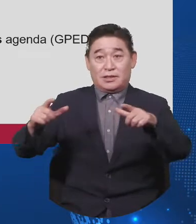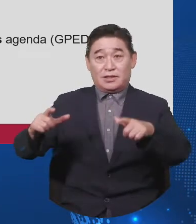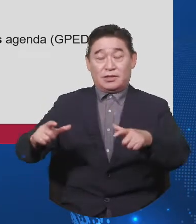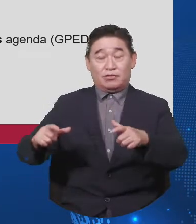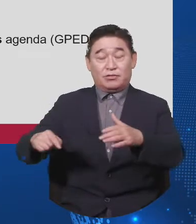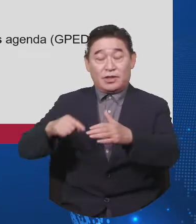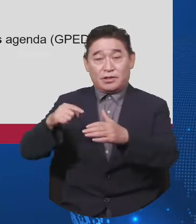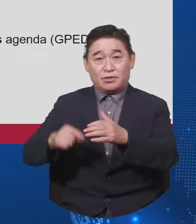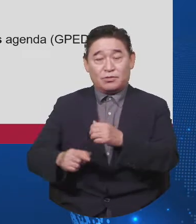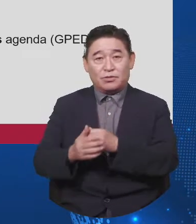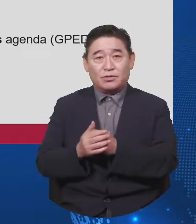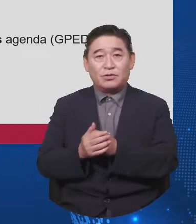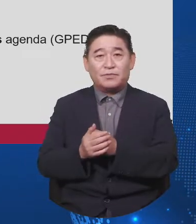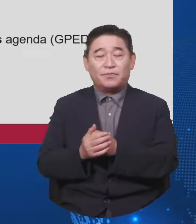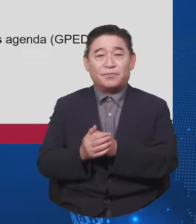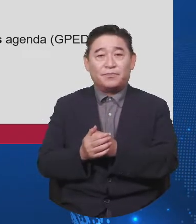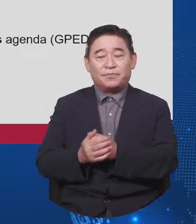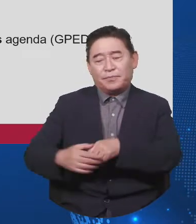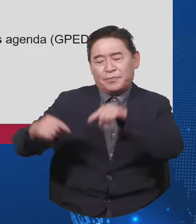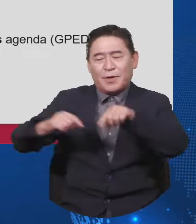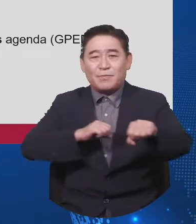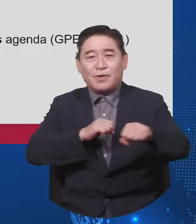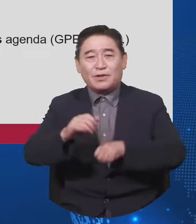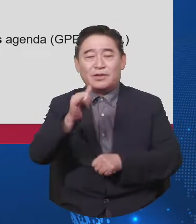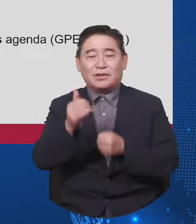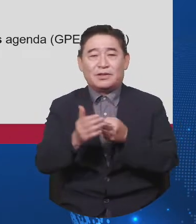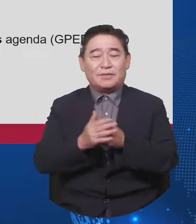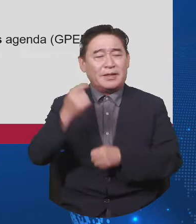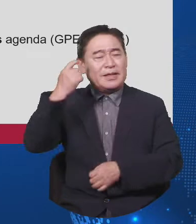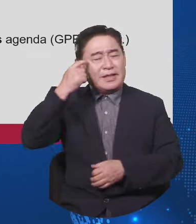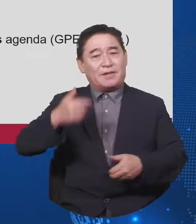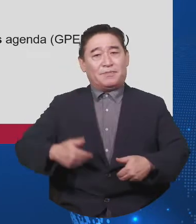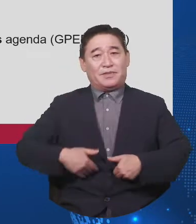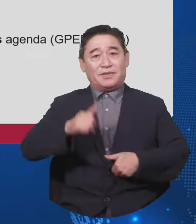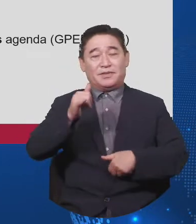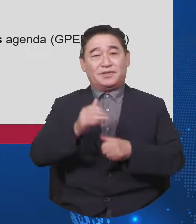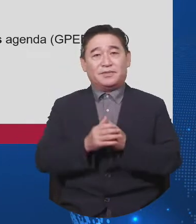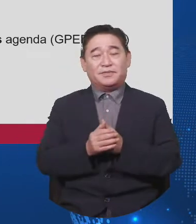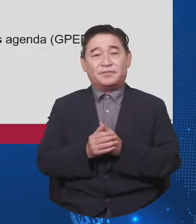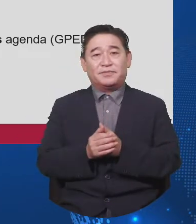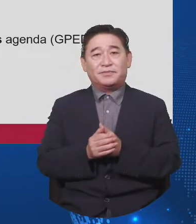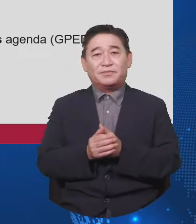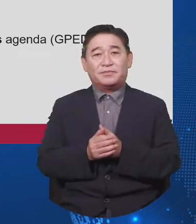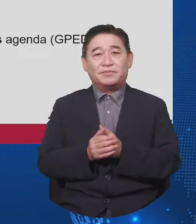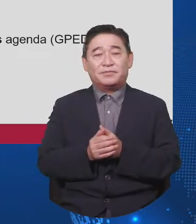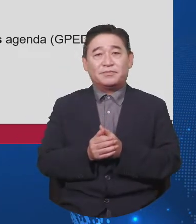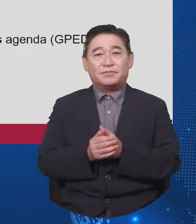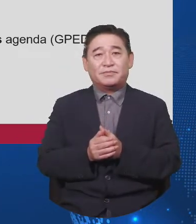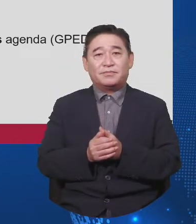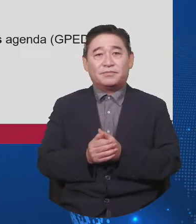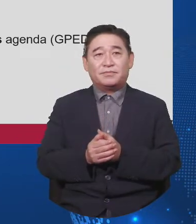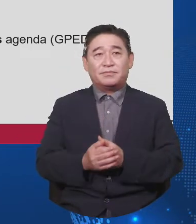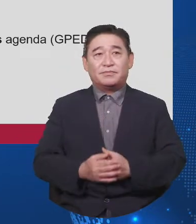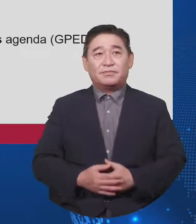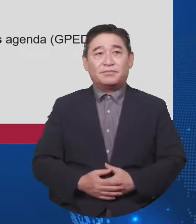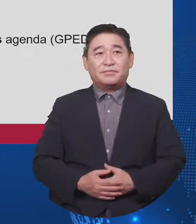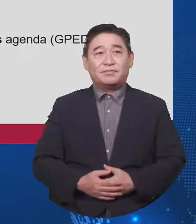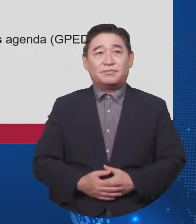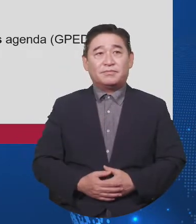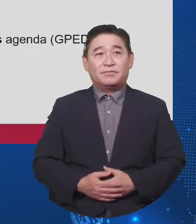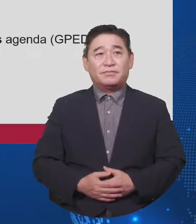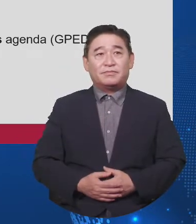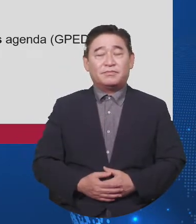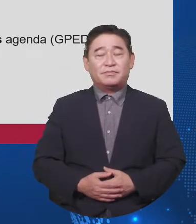take into account. Last but not least, my last point here is decreasing momentum for aid and development effectiveness agenda.